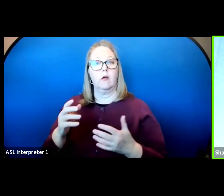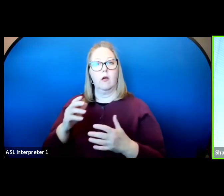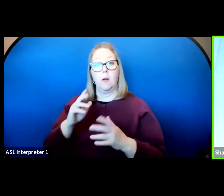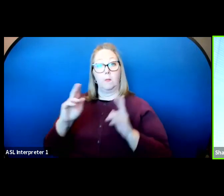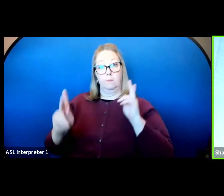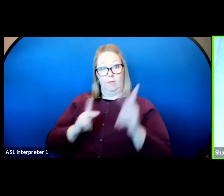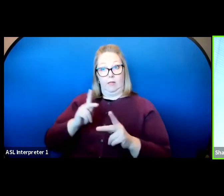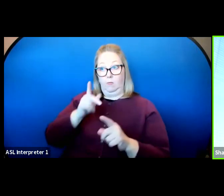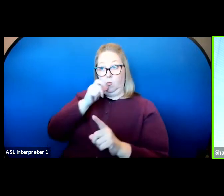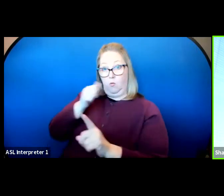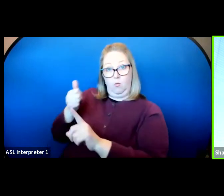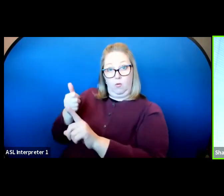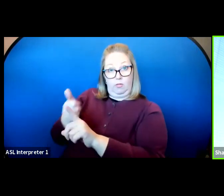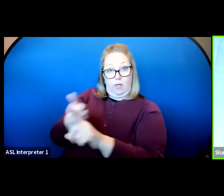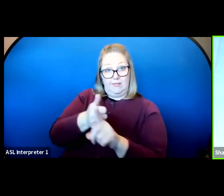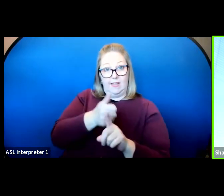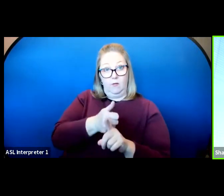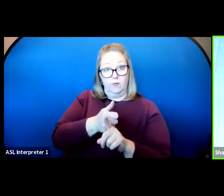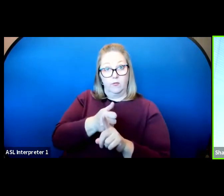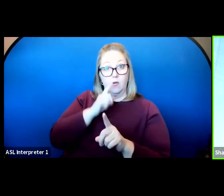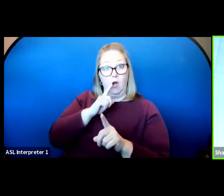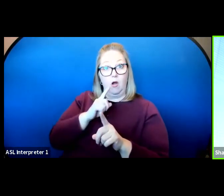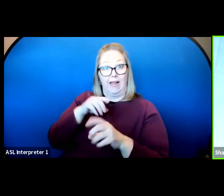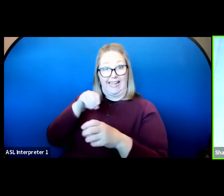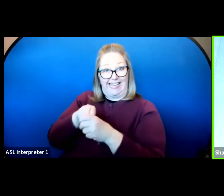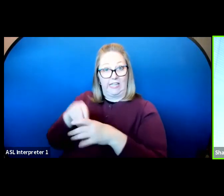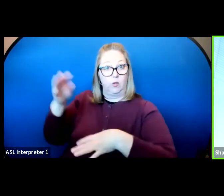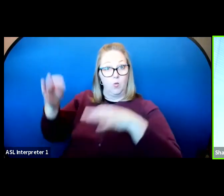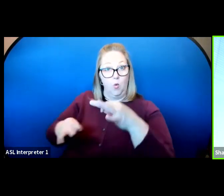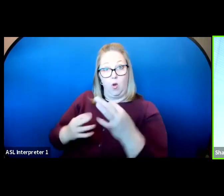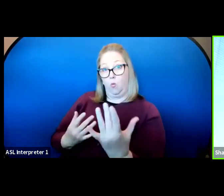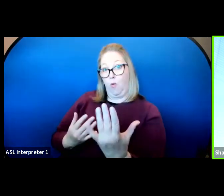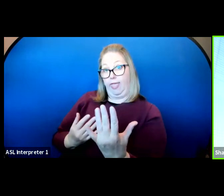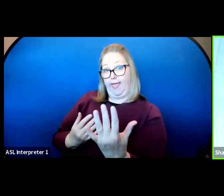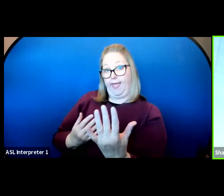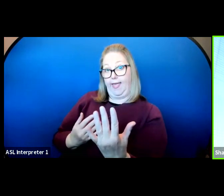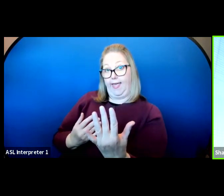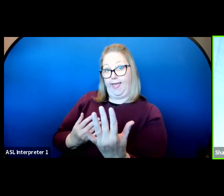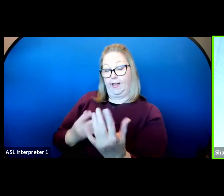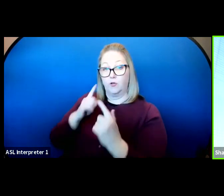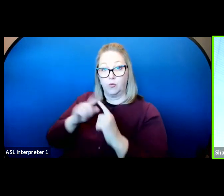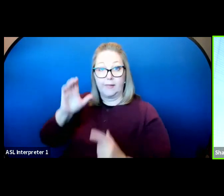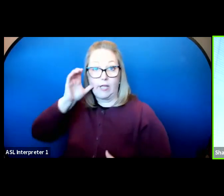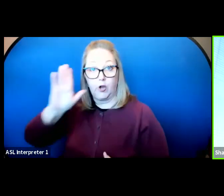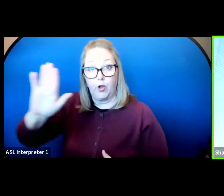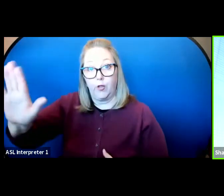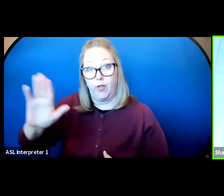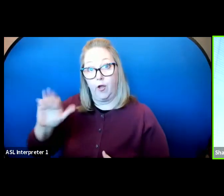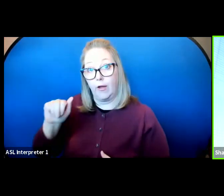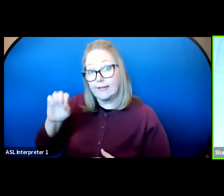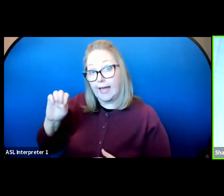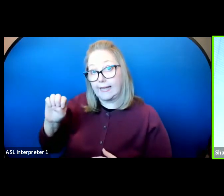the cases that are sitting in the court system now. The majority of those cases are